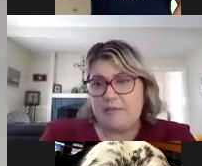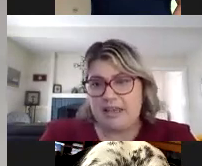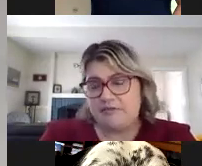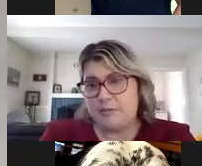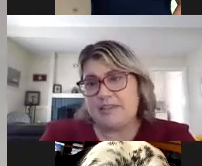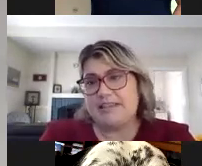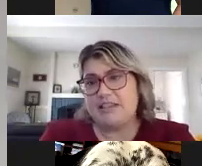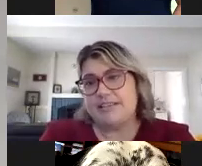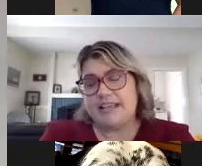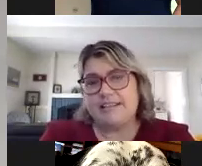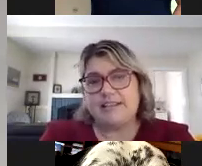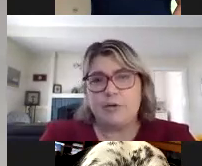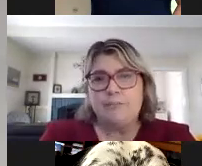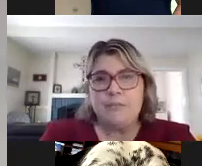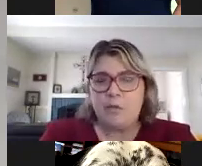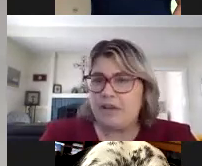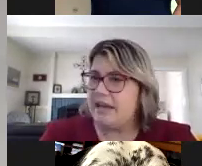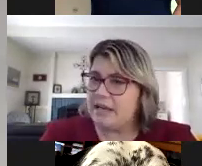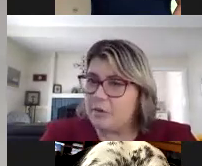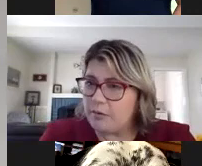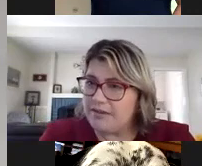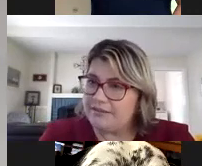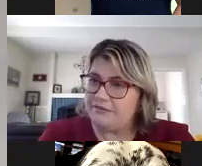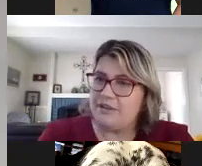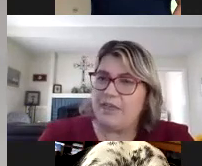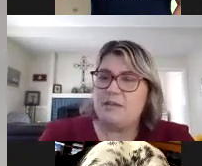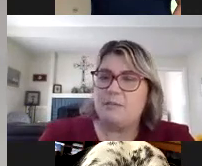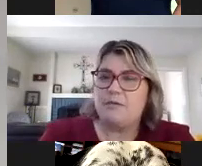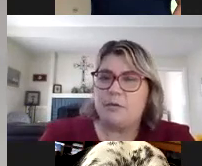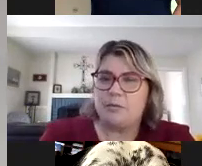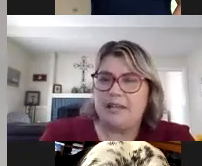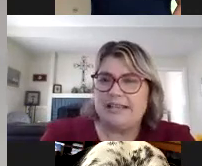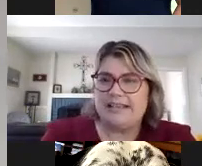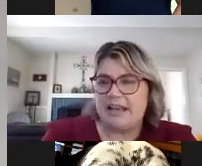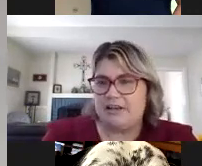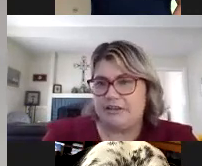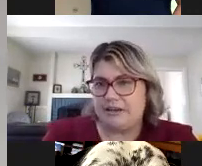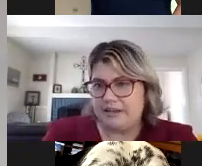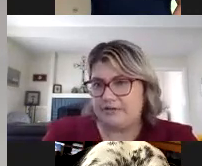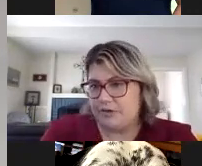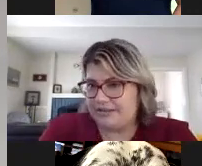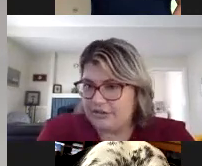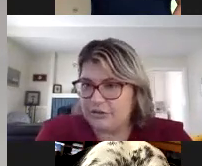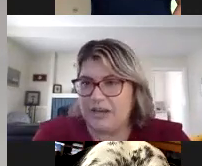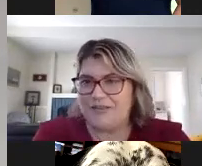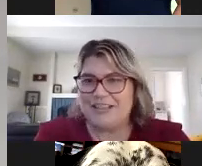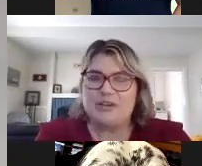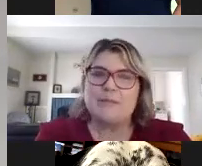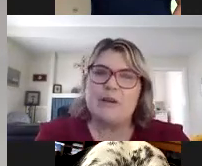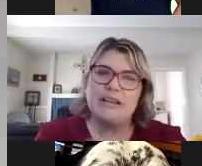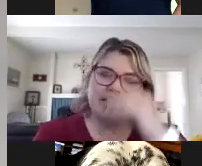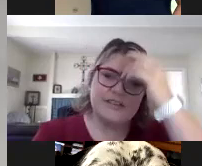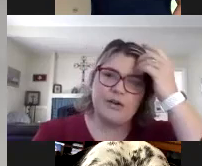how they could make informed decisions. And so we ended up going with a different theme for place that year. And then of course, this year we have the